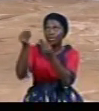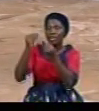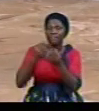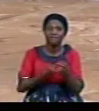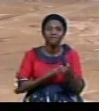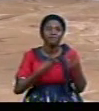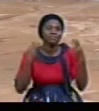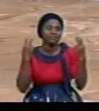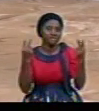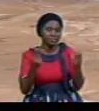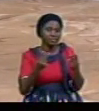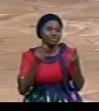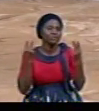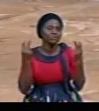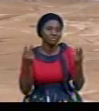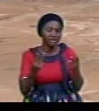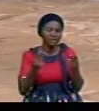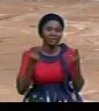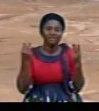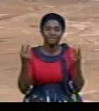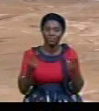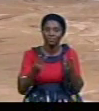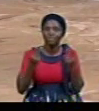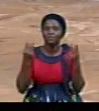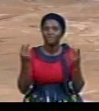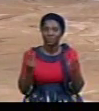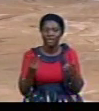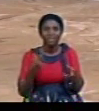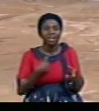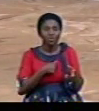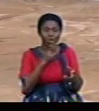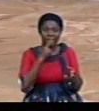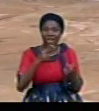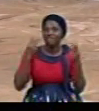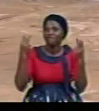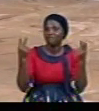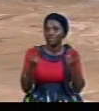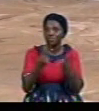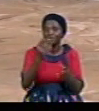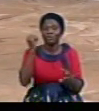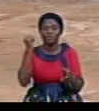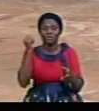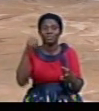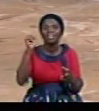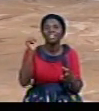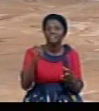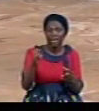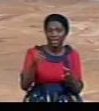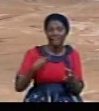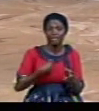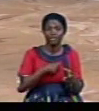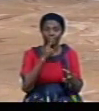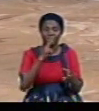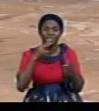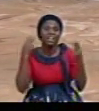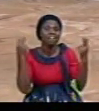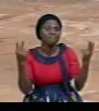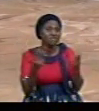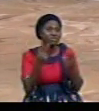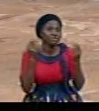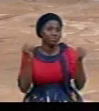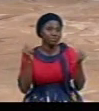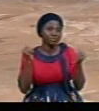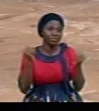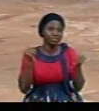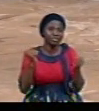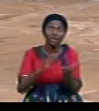who has given us victory victory we are victorious yes we